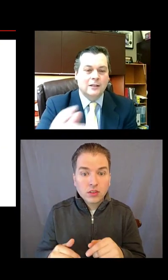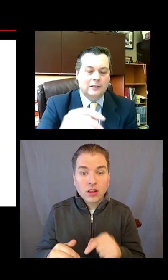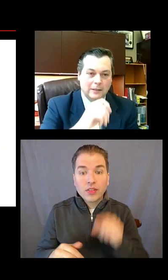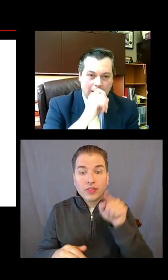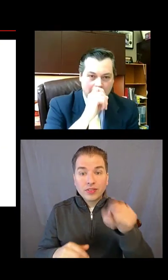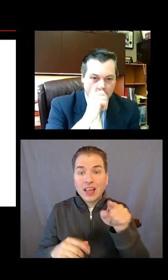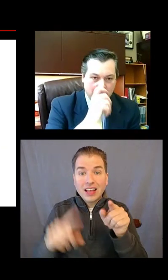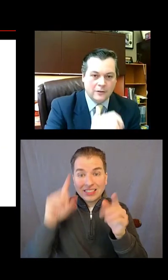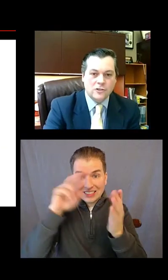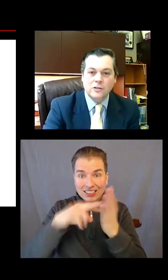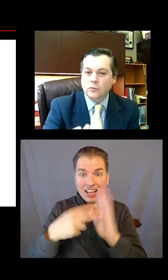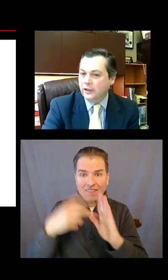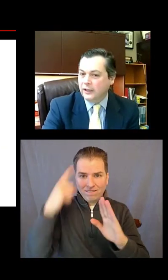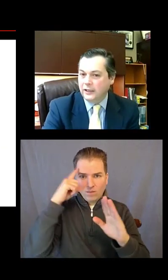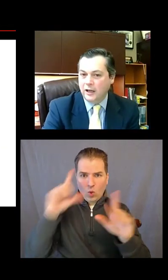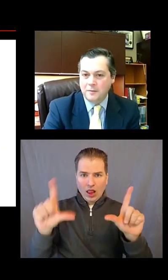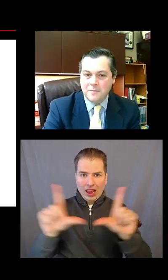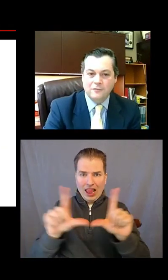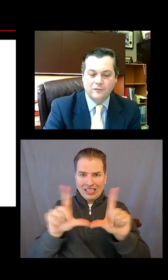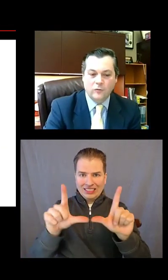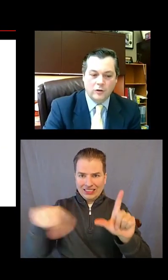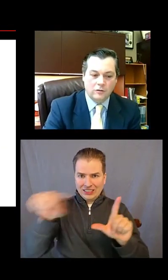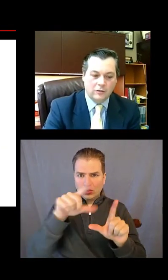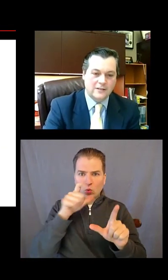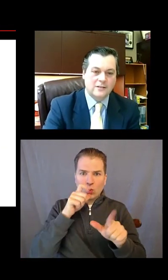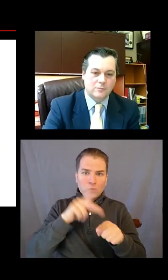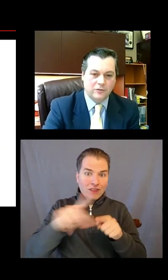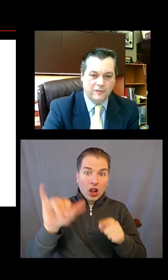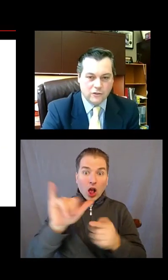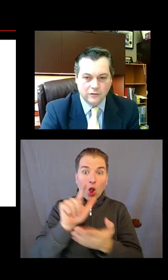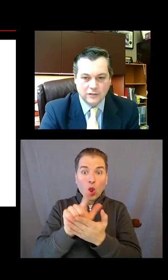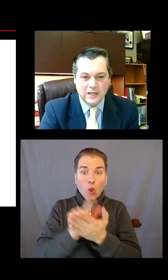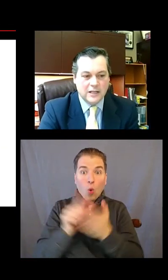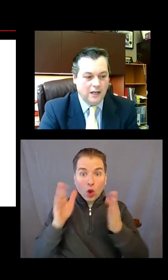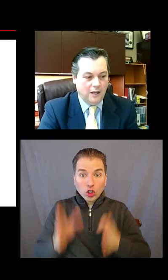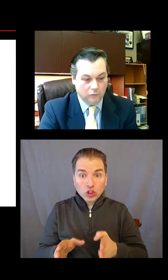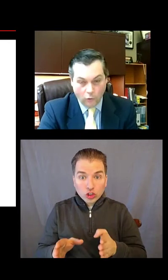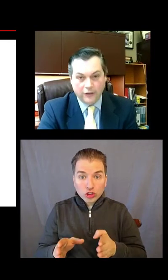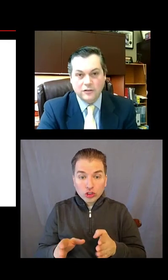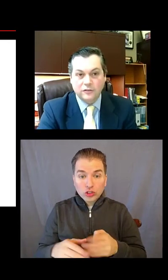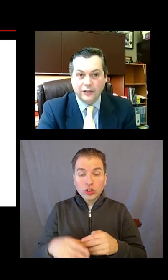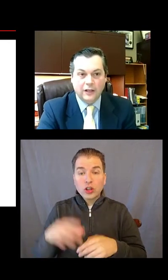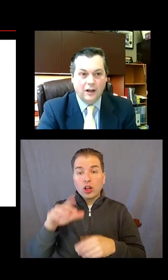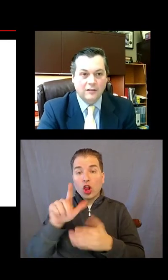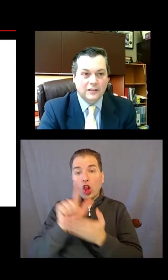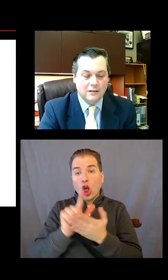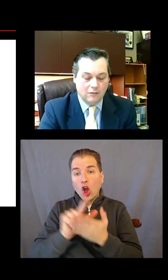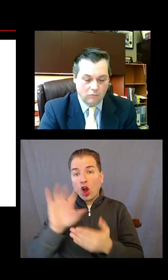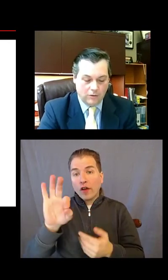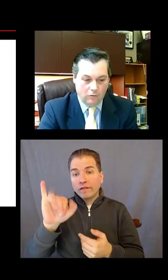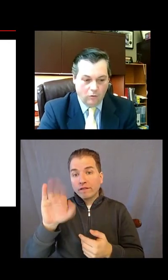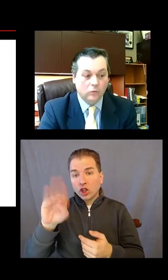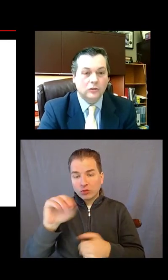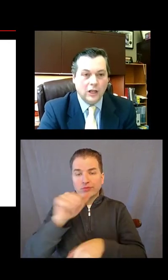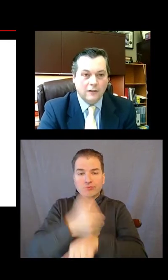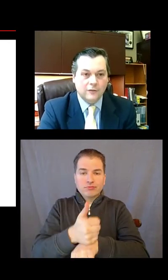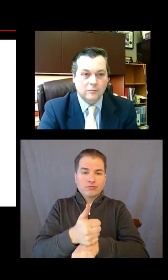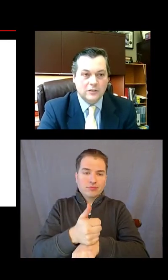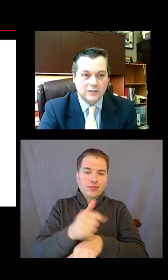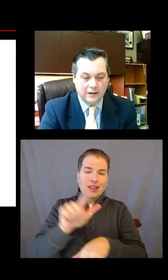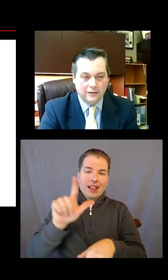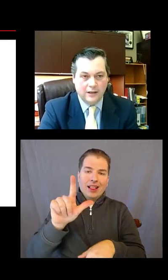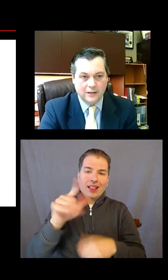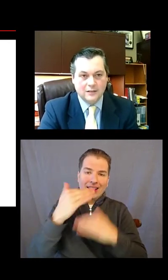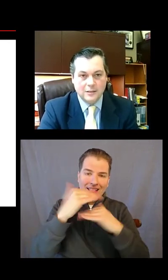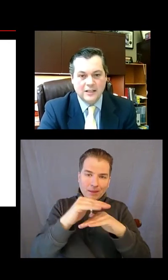today. Limited liability partnerships really are meant for licensed professionals. Lawyers are very often, older law